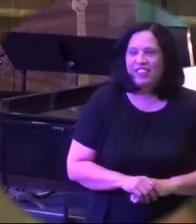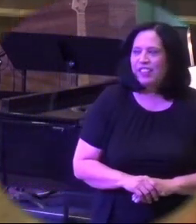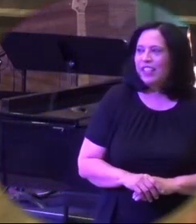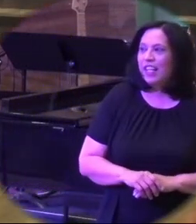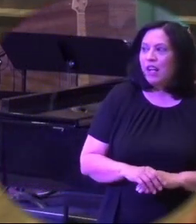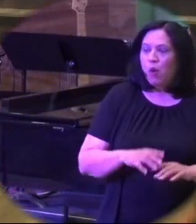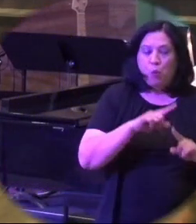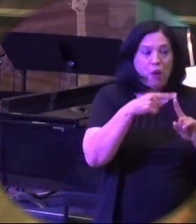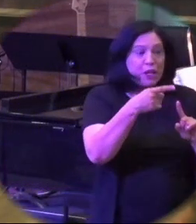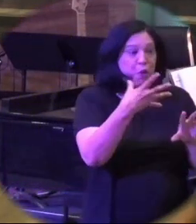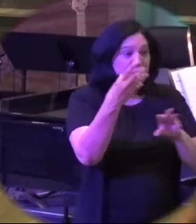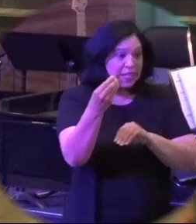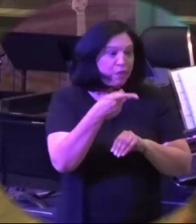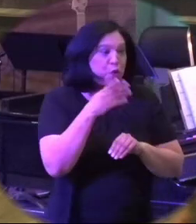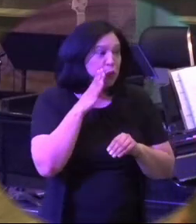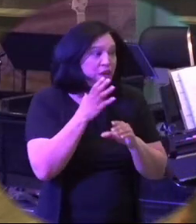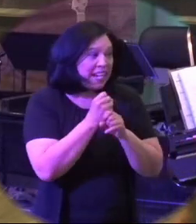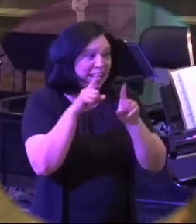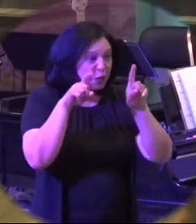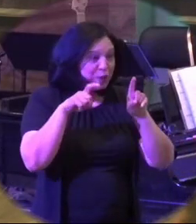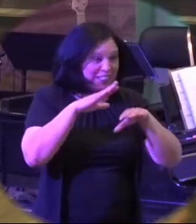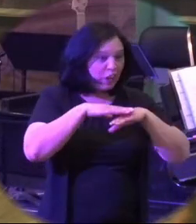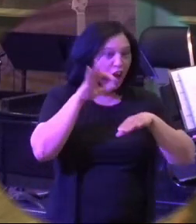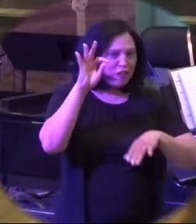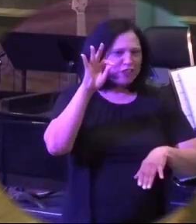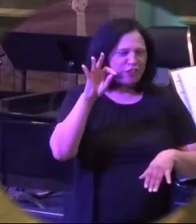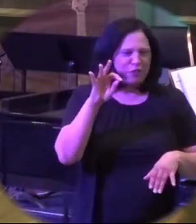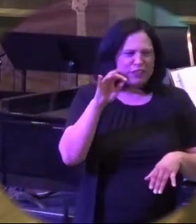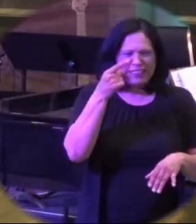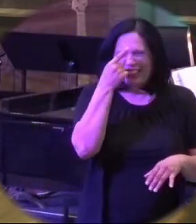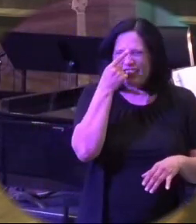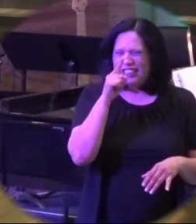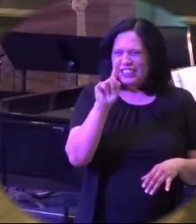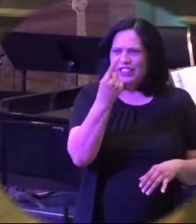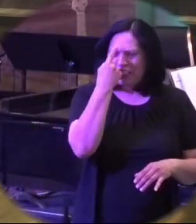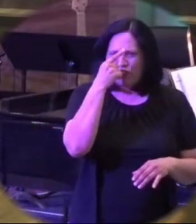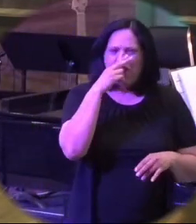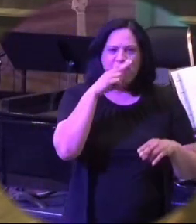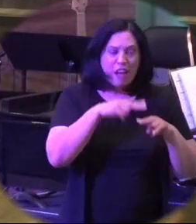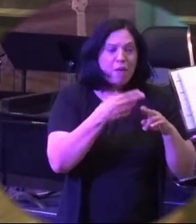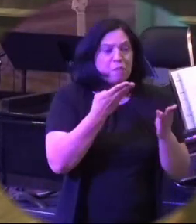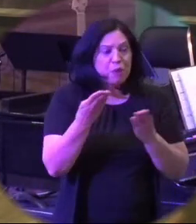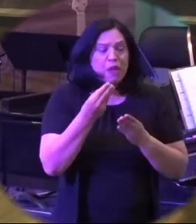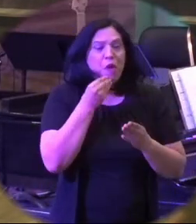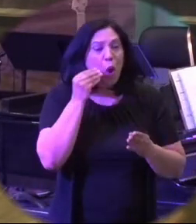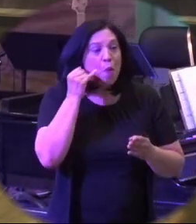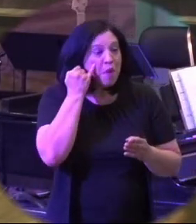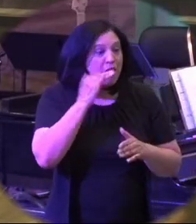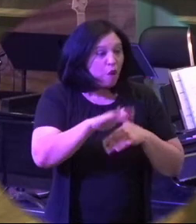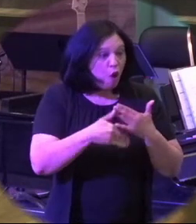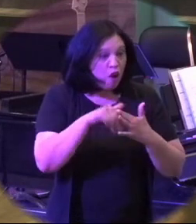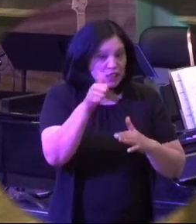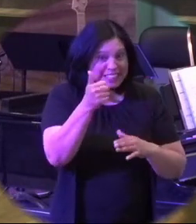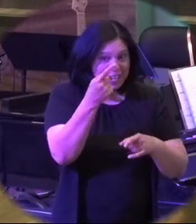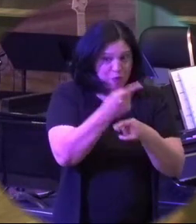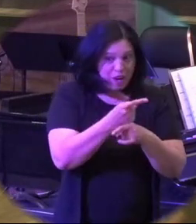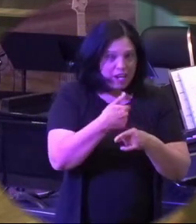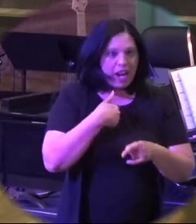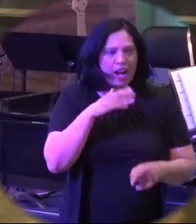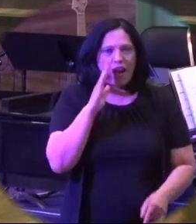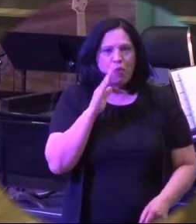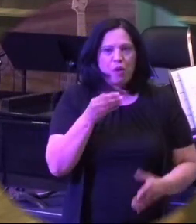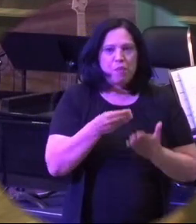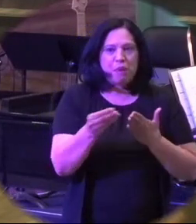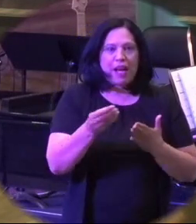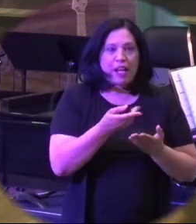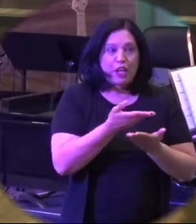the sermon. And if you, just for the fun, and take it home, and if you get all 10 right, I'll